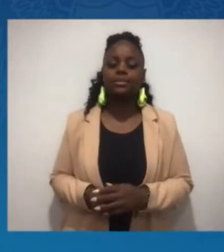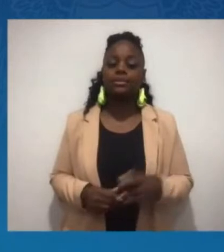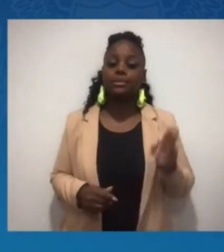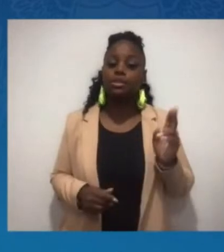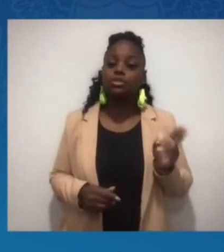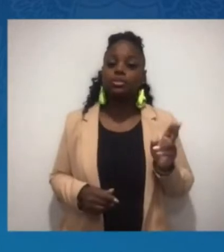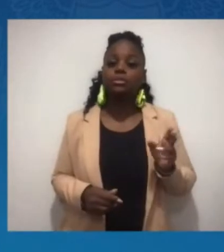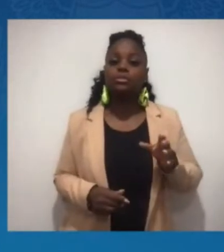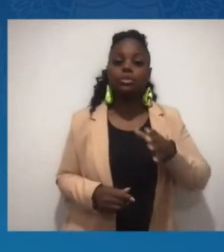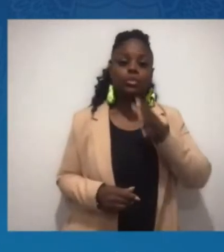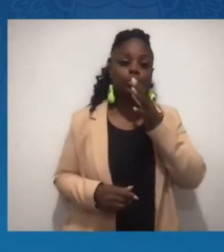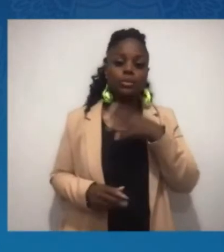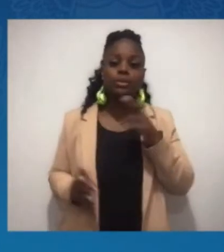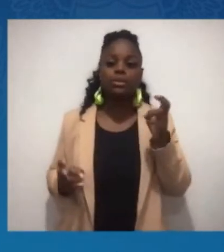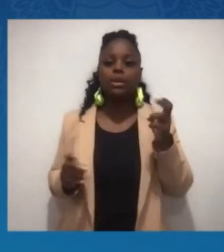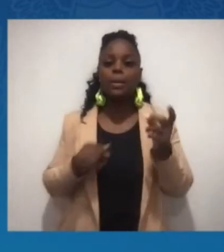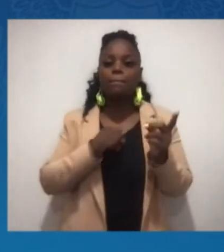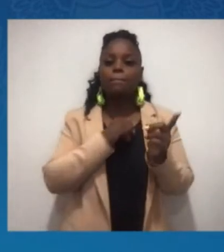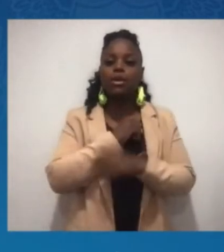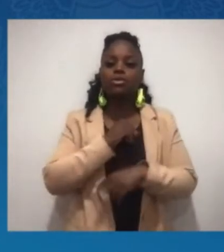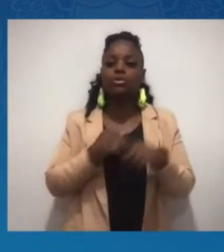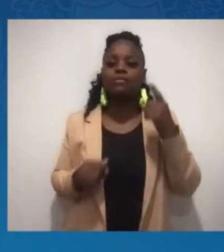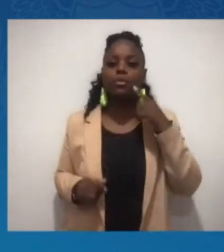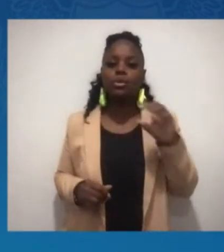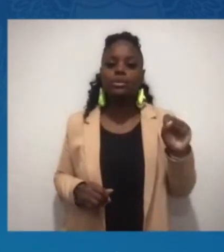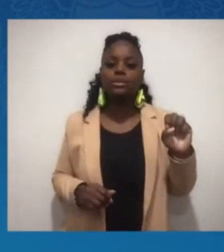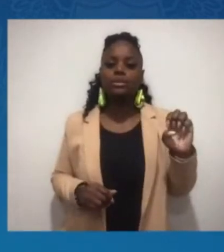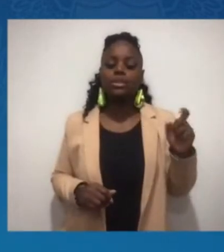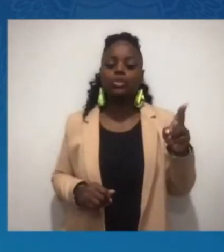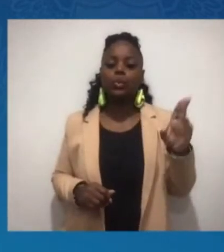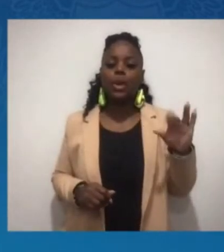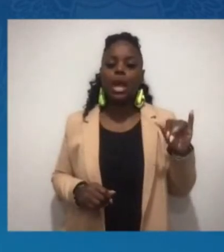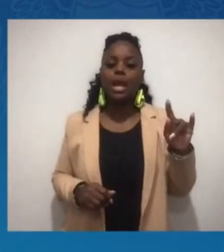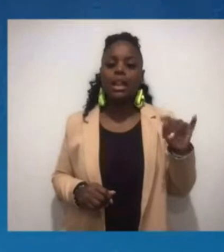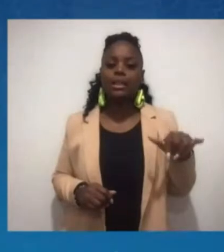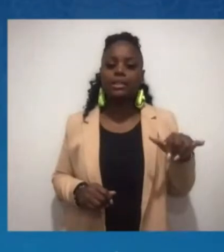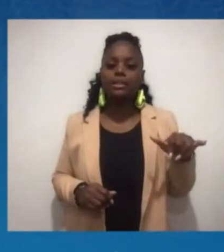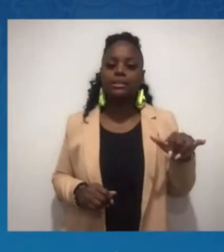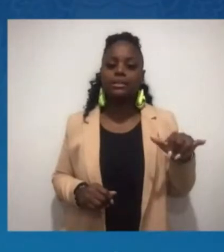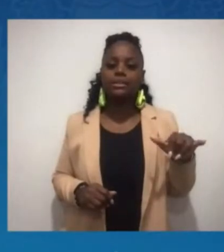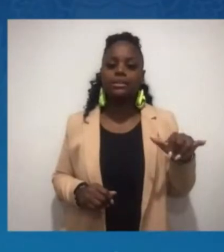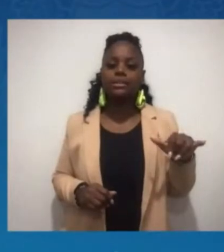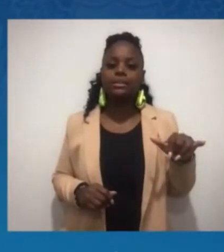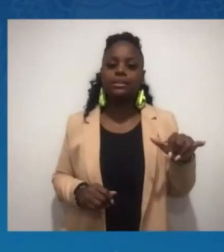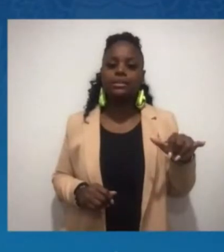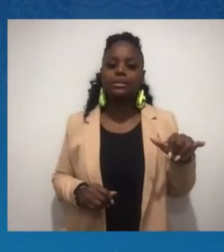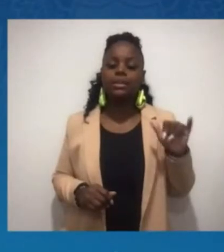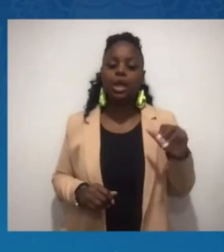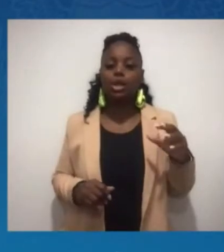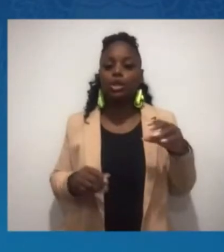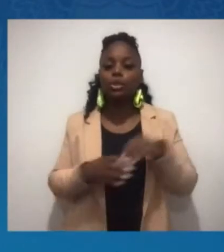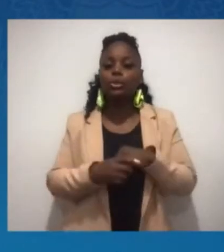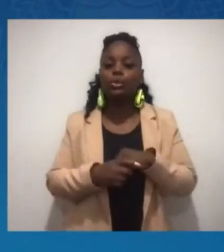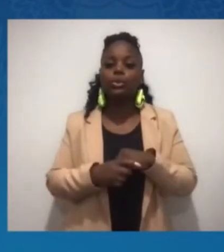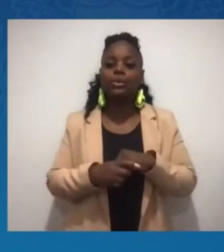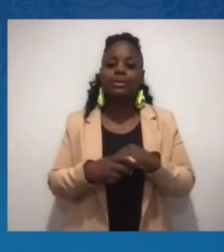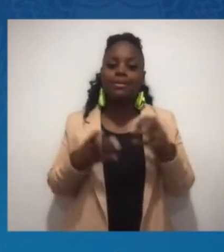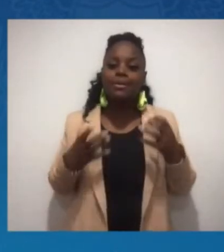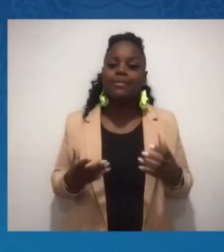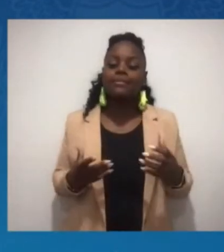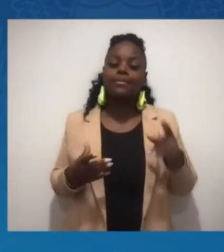And with this issue then comes a profound amount of judgment, more so than we've seen in a